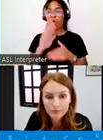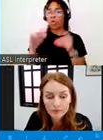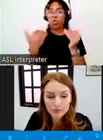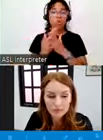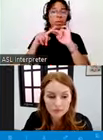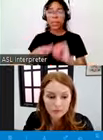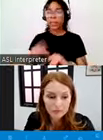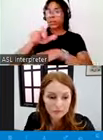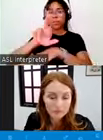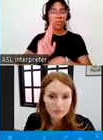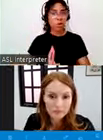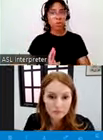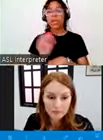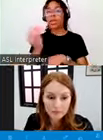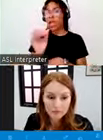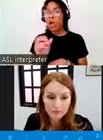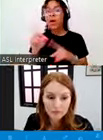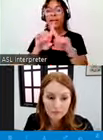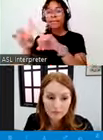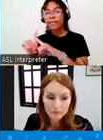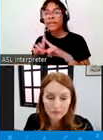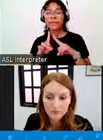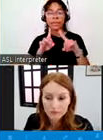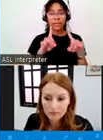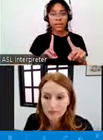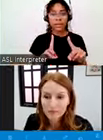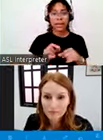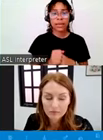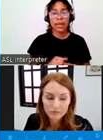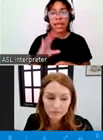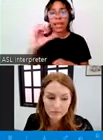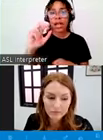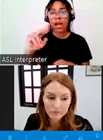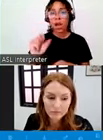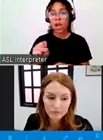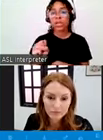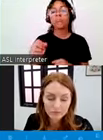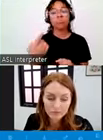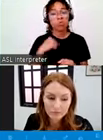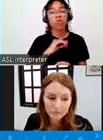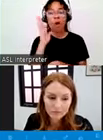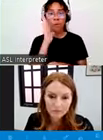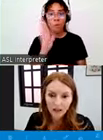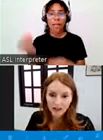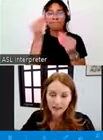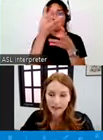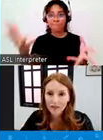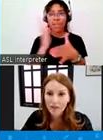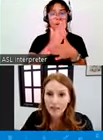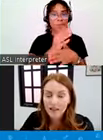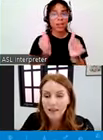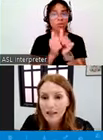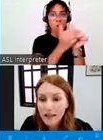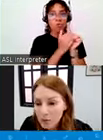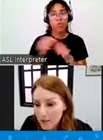costs are declining and what those sources of costs are. So we will be sharing that as we move forward. Thank you,